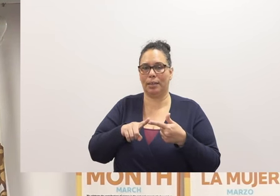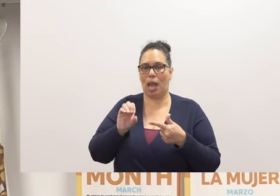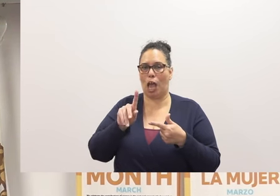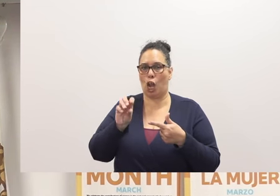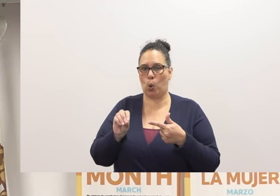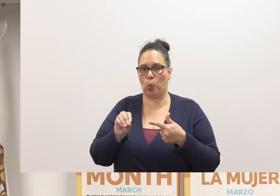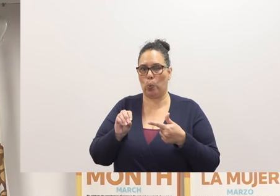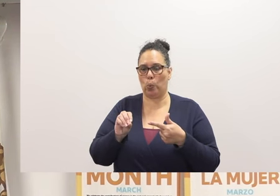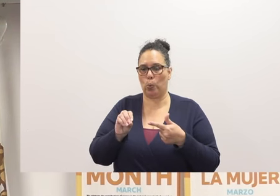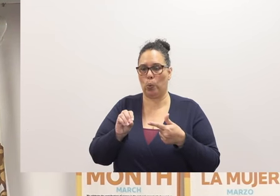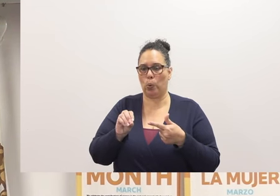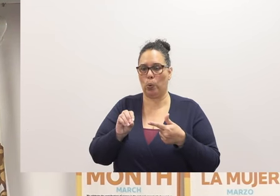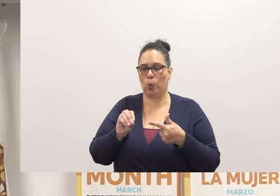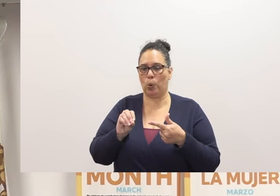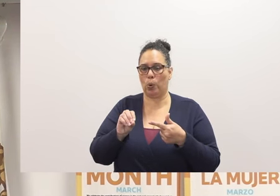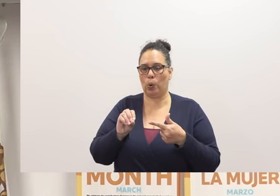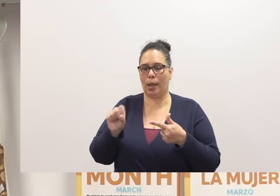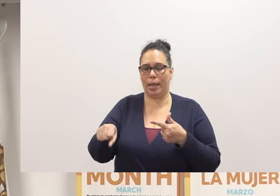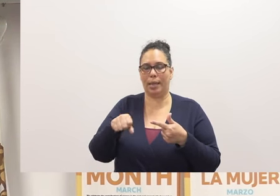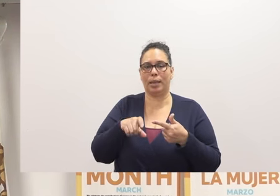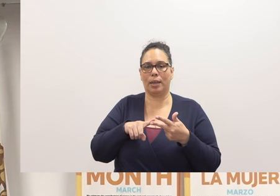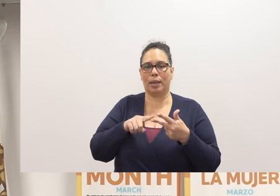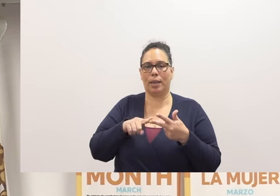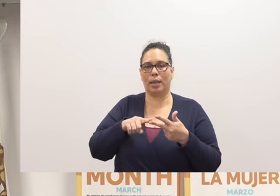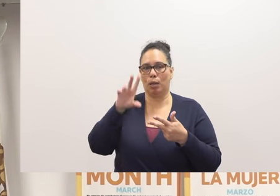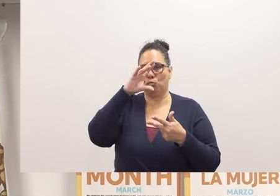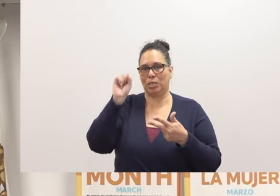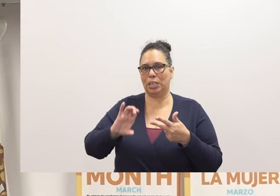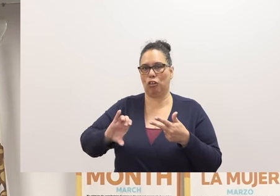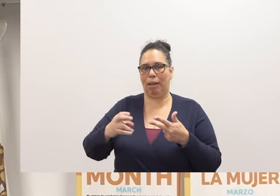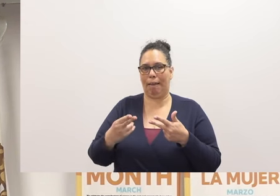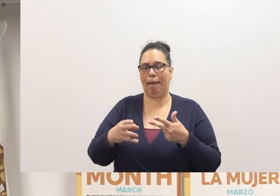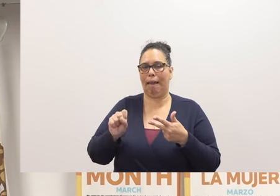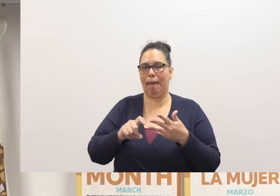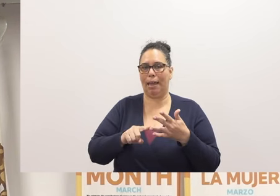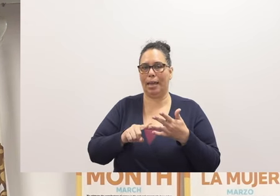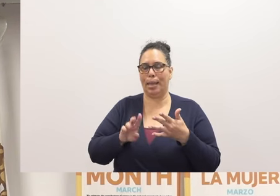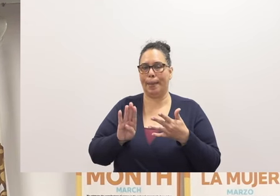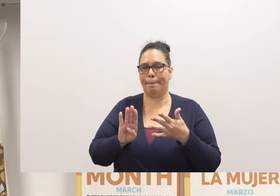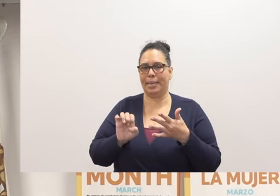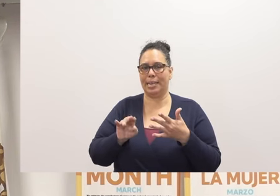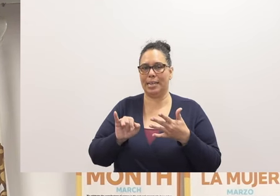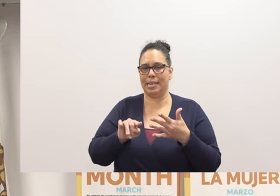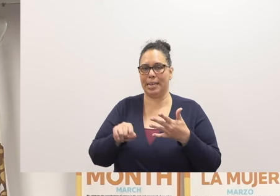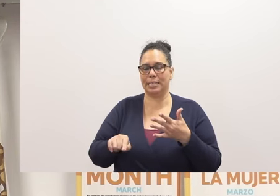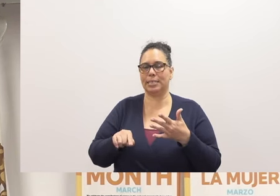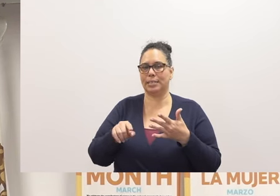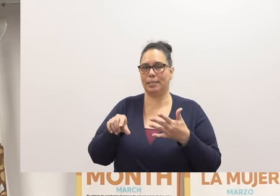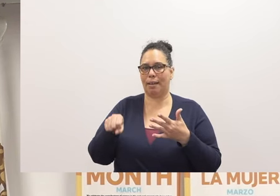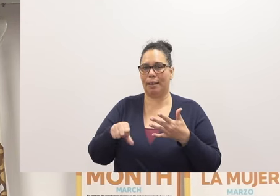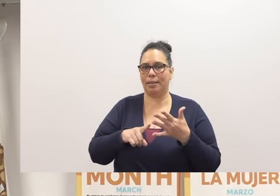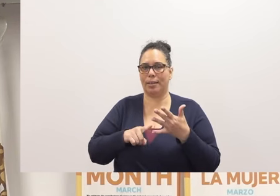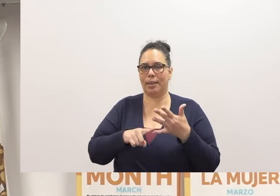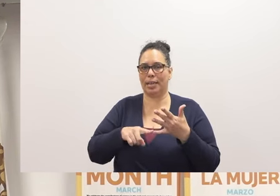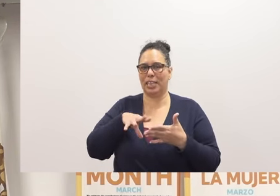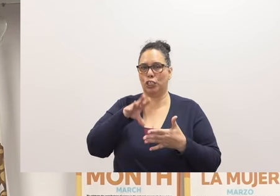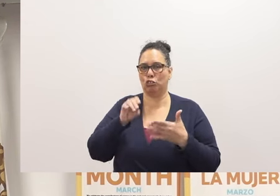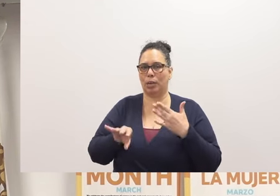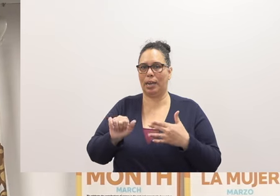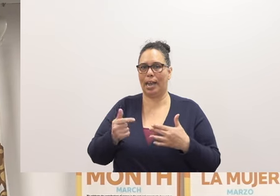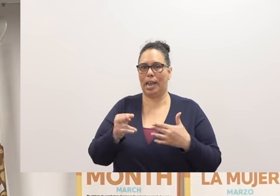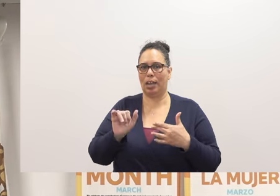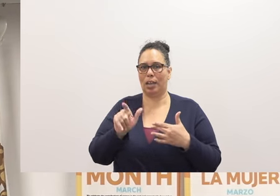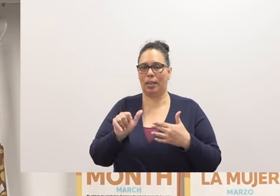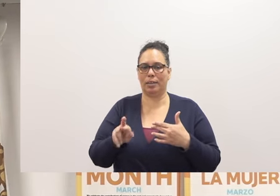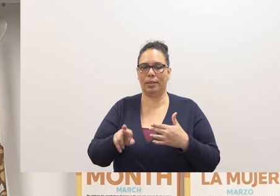Aye. President Craighead? Aye. Member Benitez? Aye. And student member Aguilar, preferential vote? Aye. That